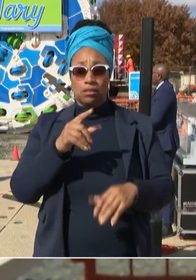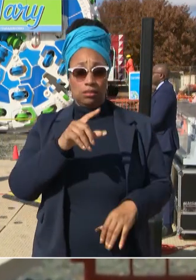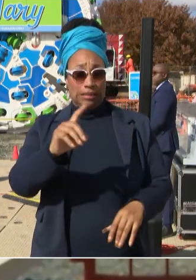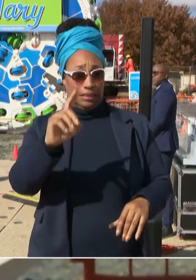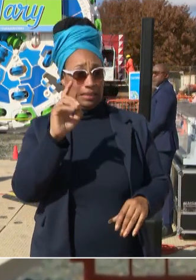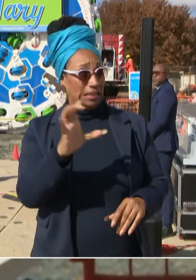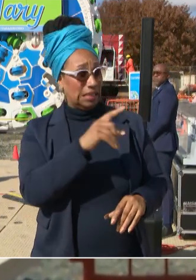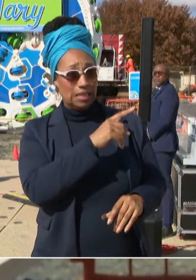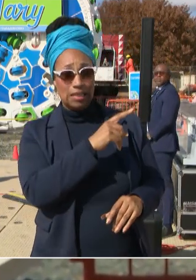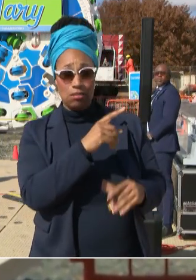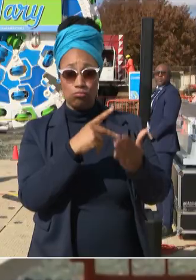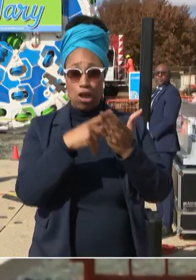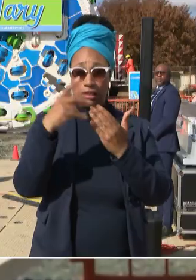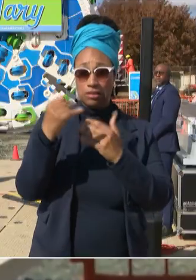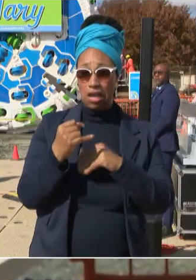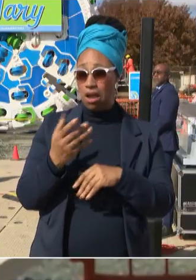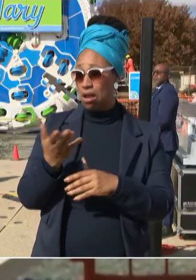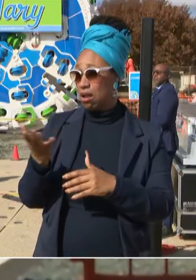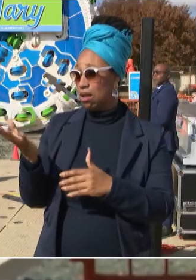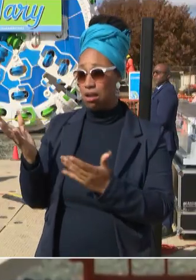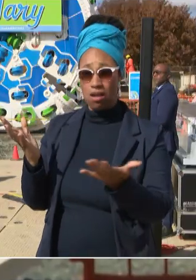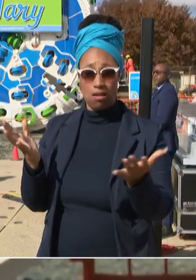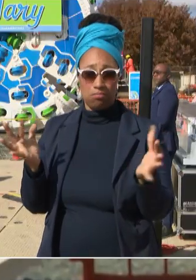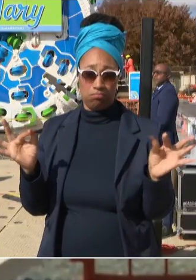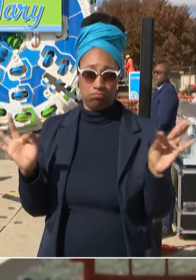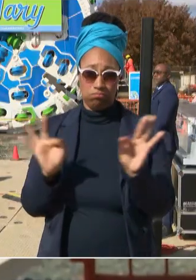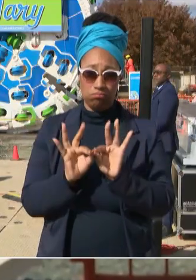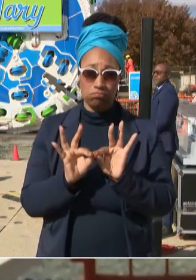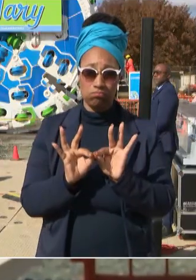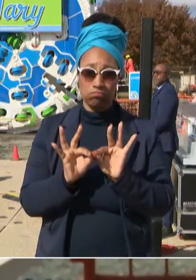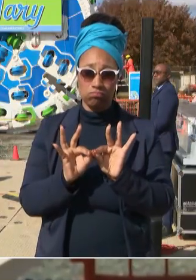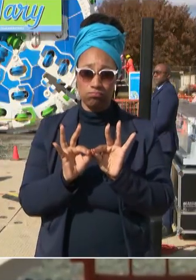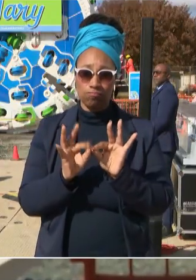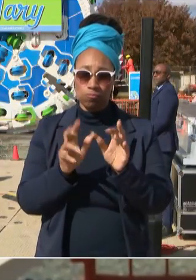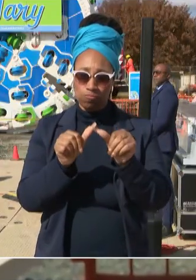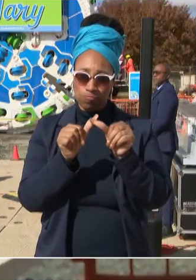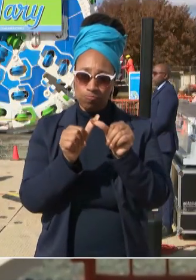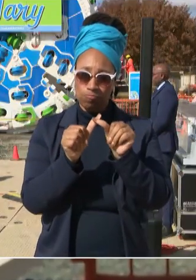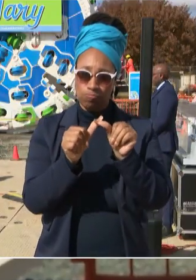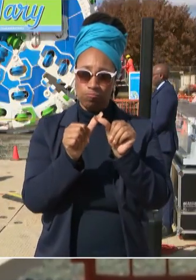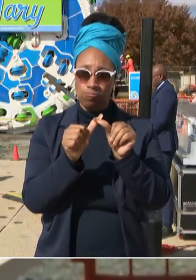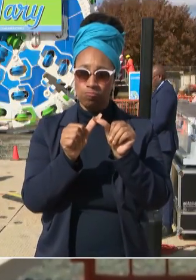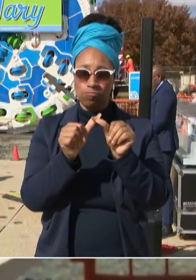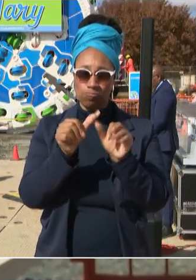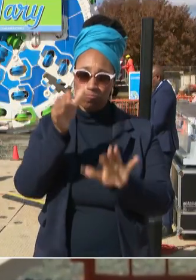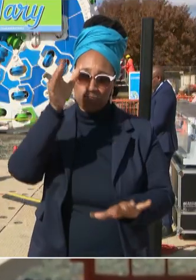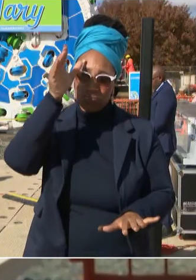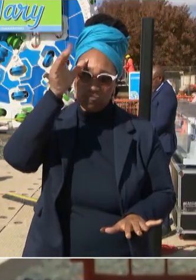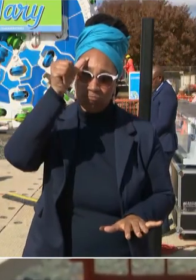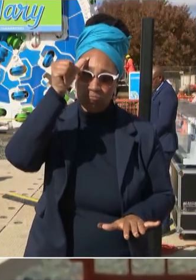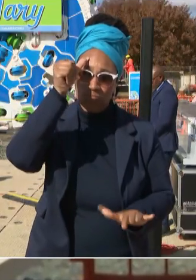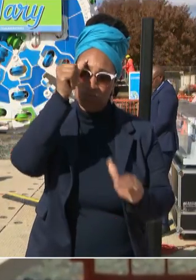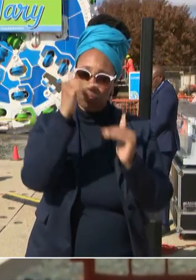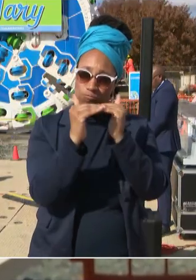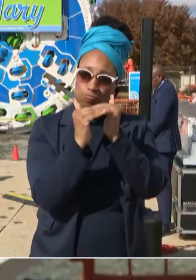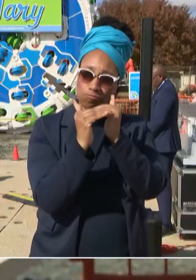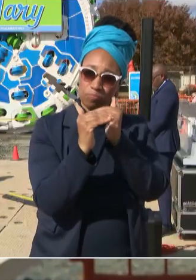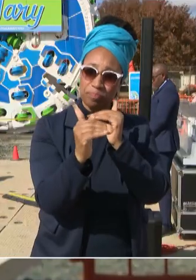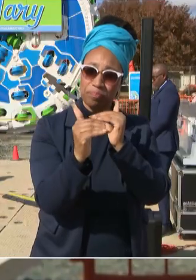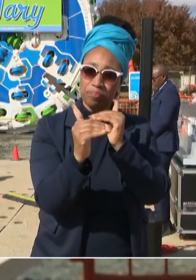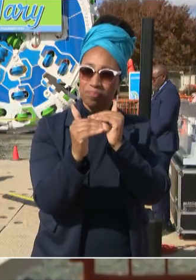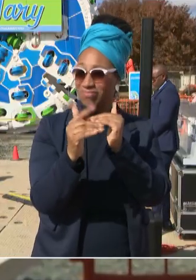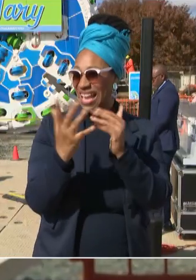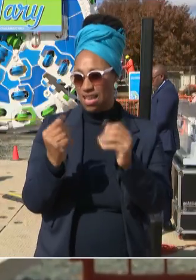us how we can be more climate resilient and protect our homeland